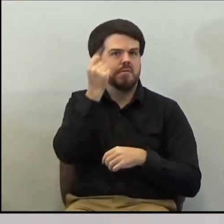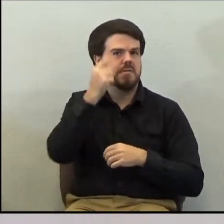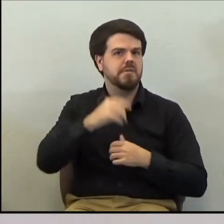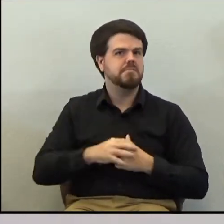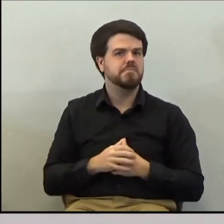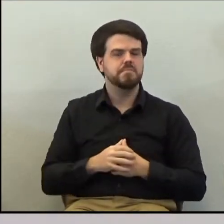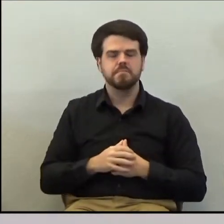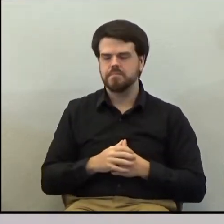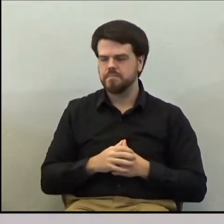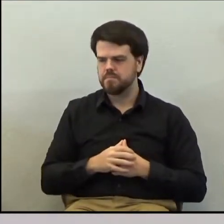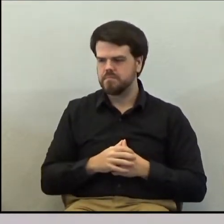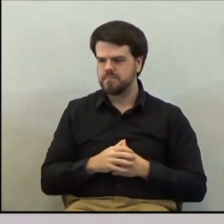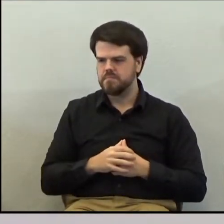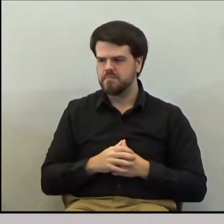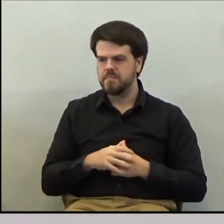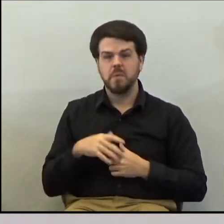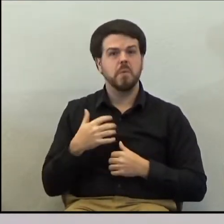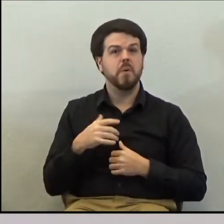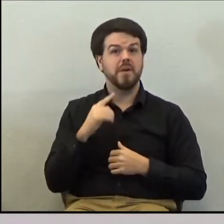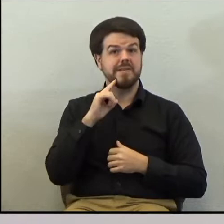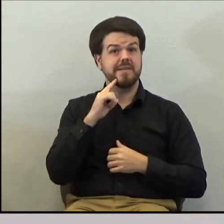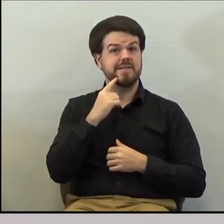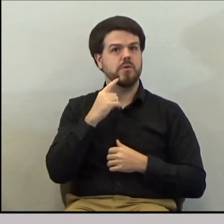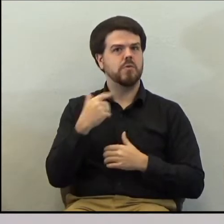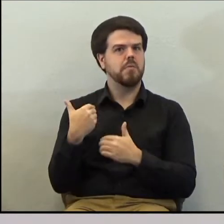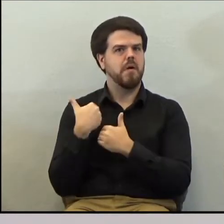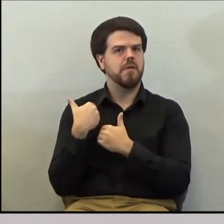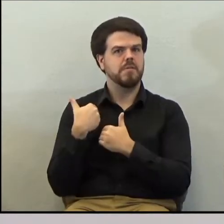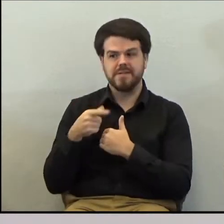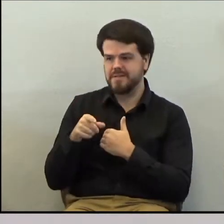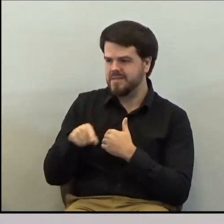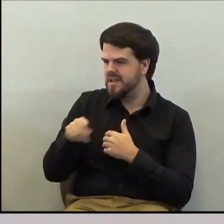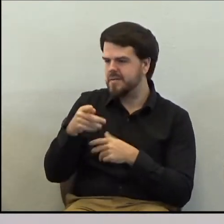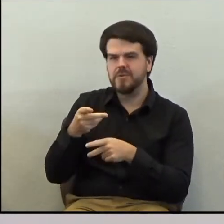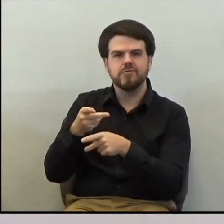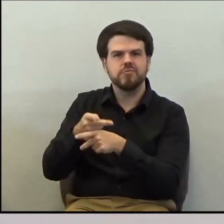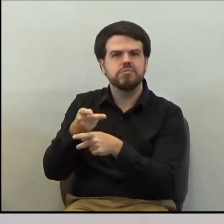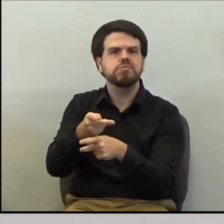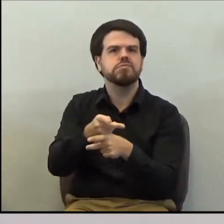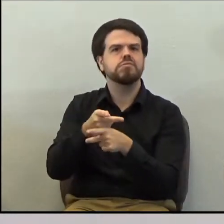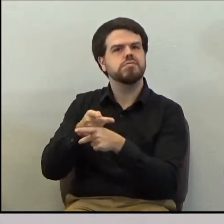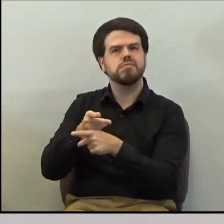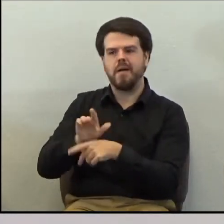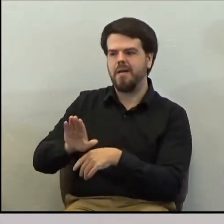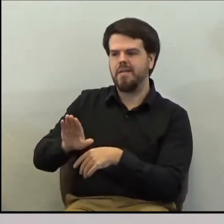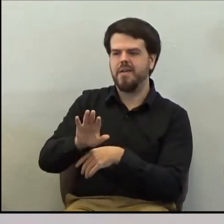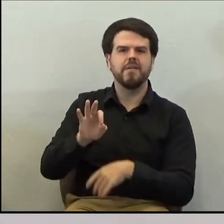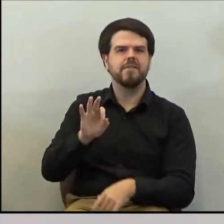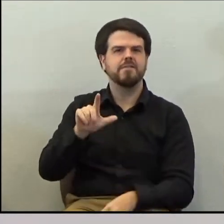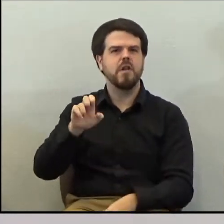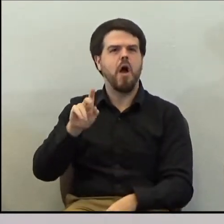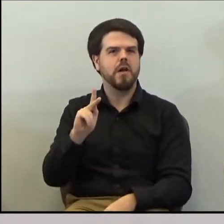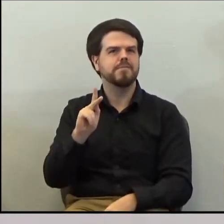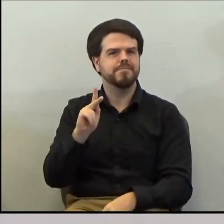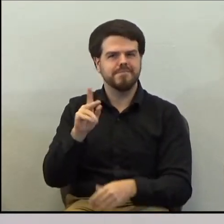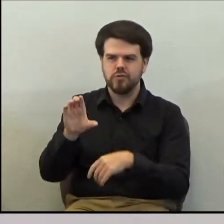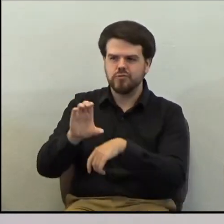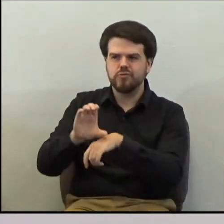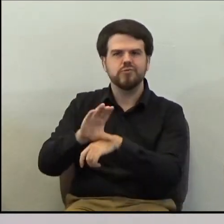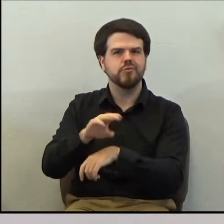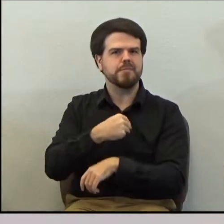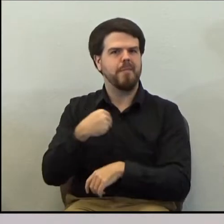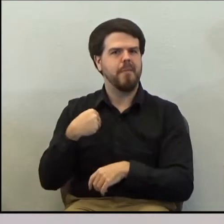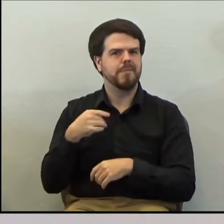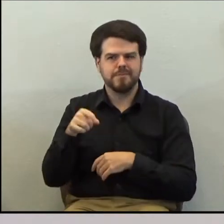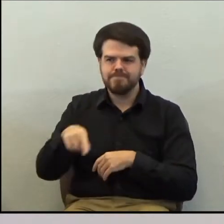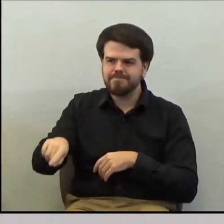So with this serious duty of shepherding their flocks, pastoring them, along with Paul's charge